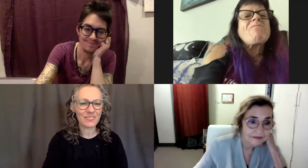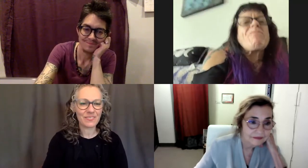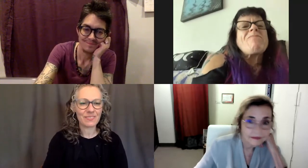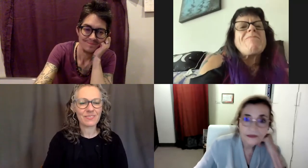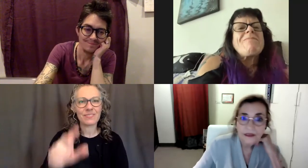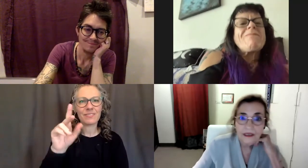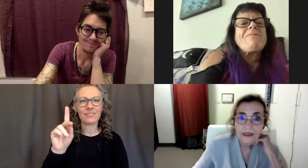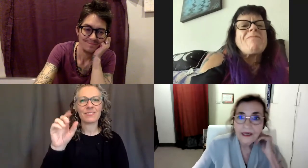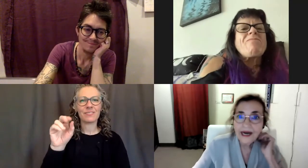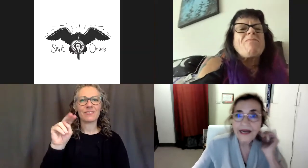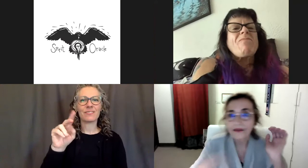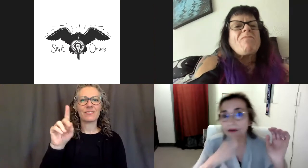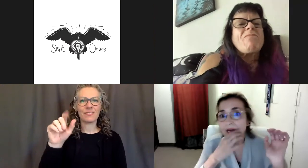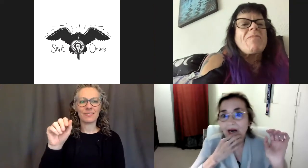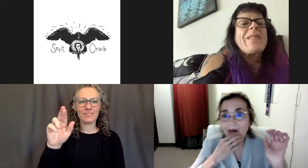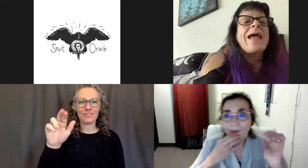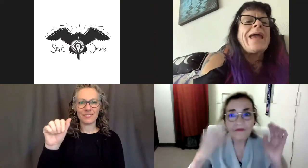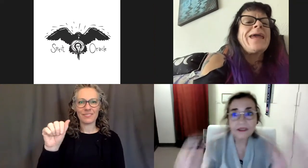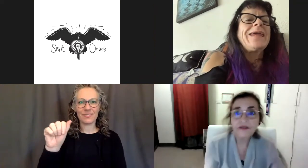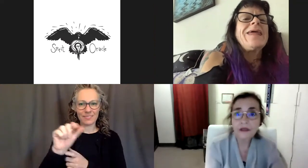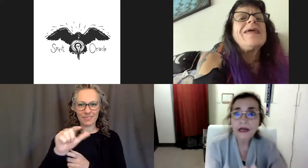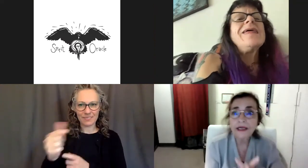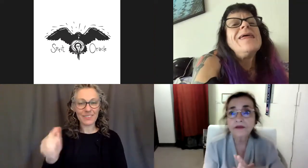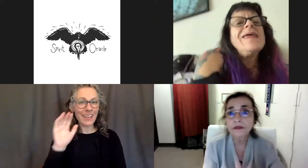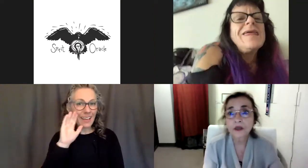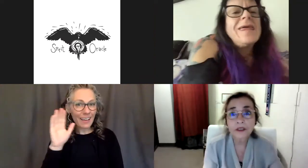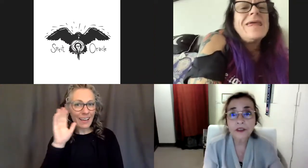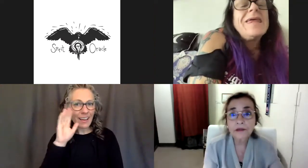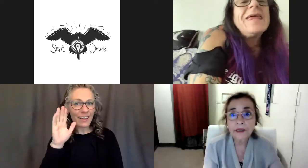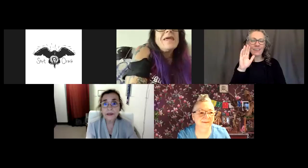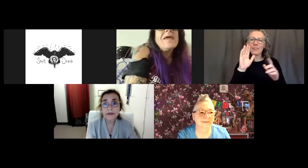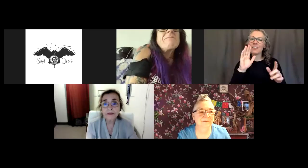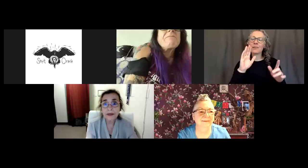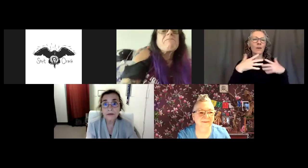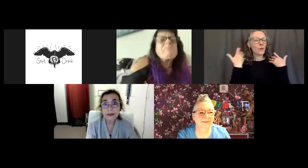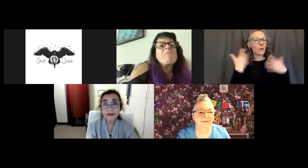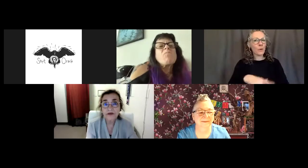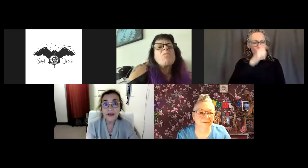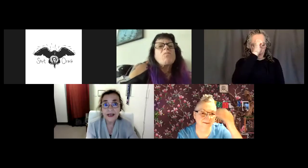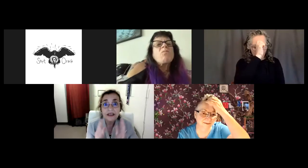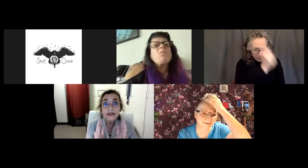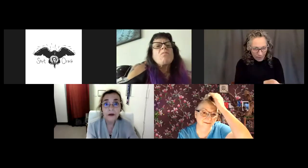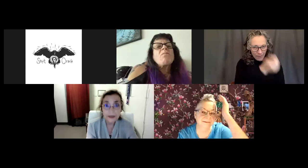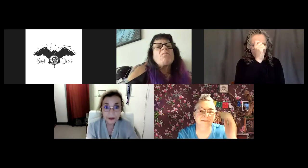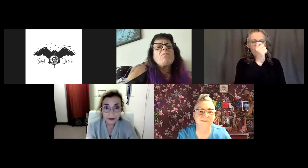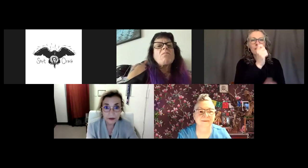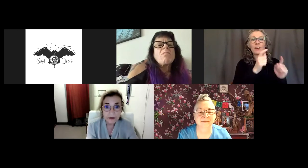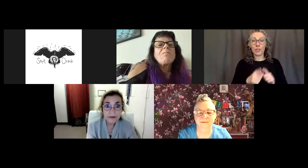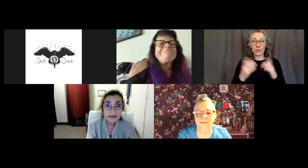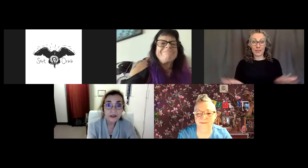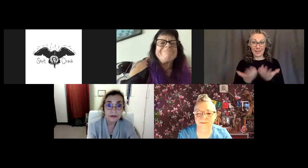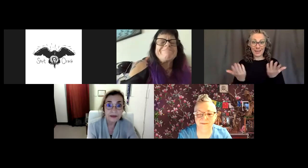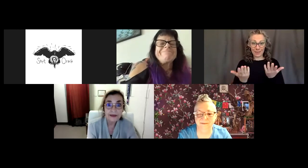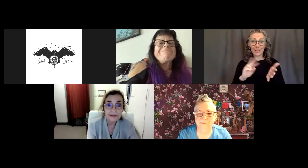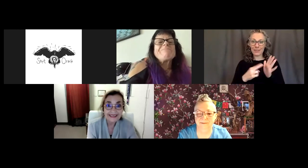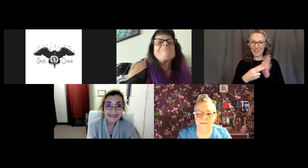as well. Go ahead, Kendara. Hi, Heather. First of all, I give you so much credit and respect, because the fact that you are here means